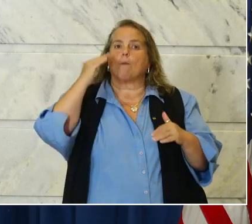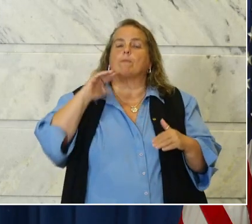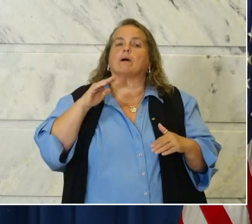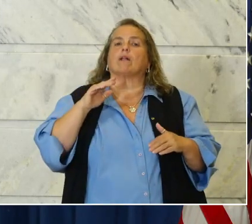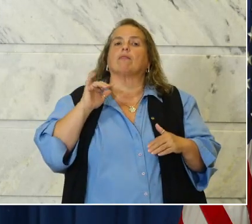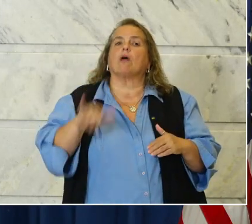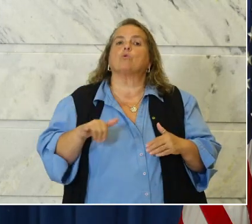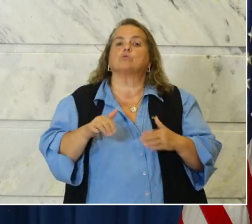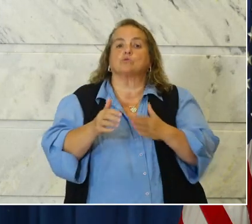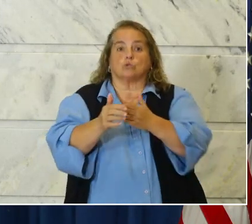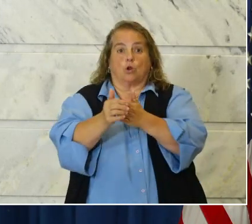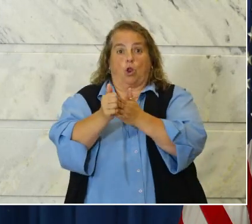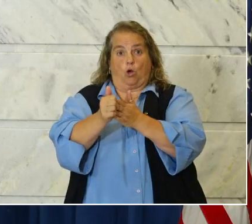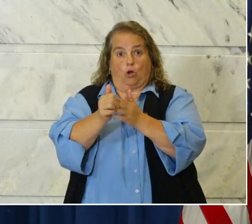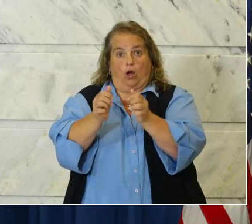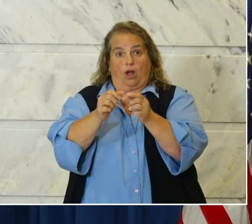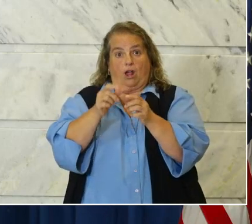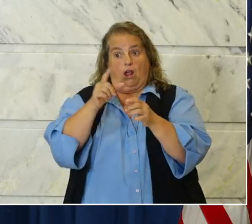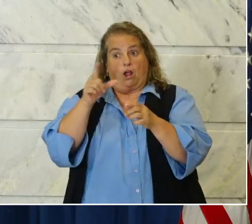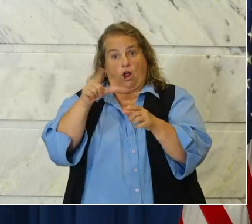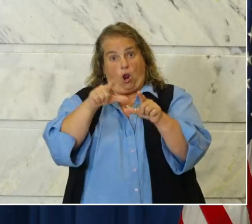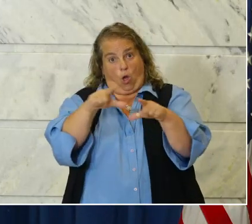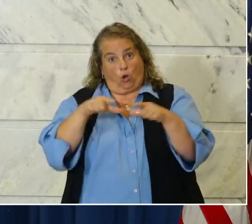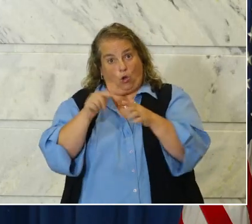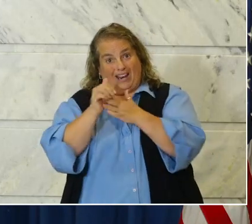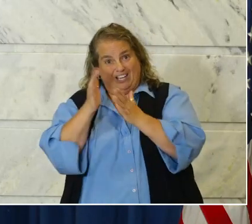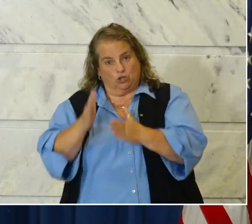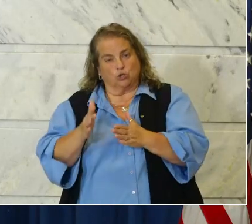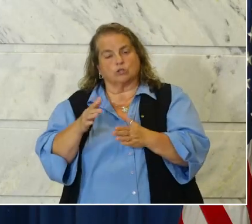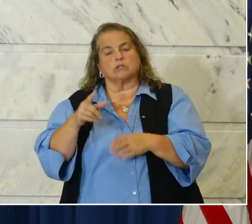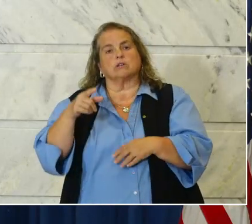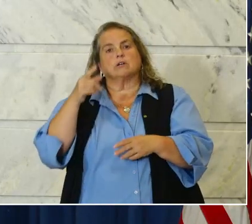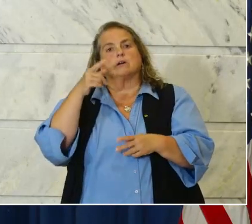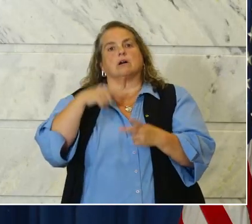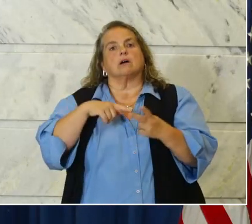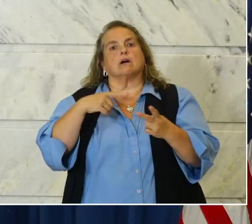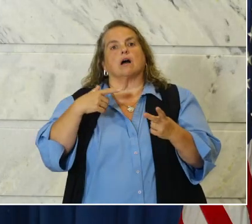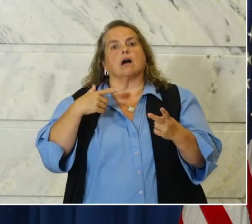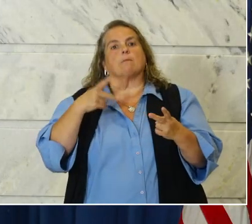respond, will make sure it's safe, or won't let it occur if it's not.